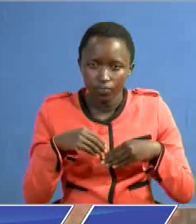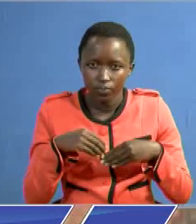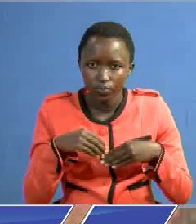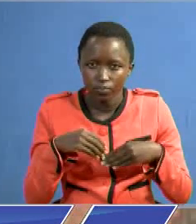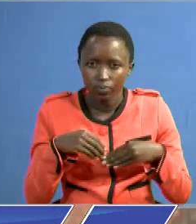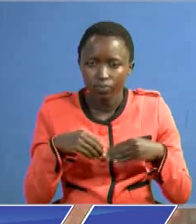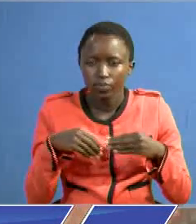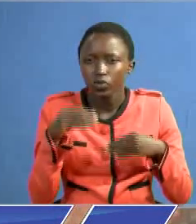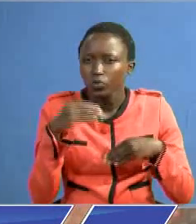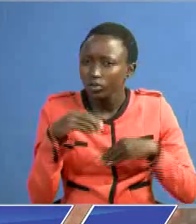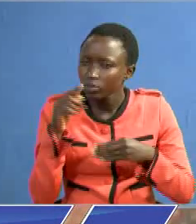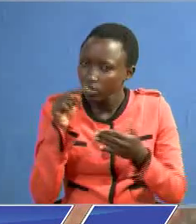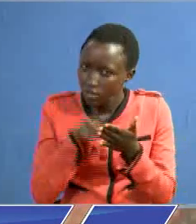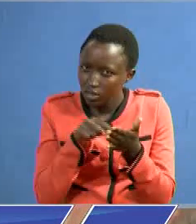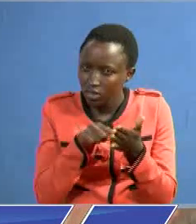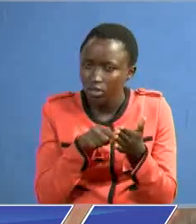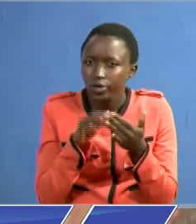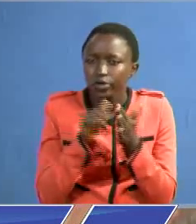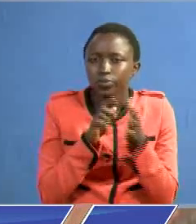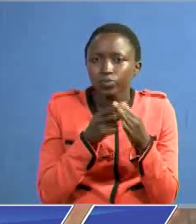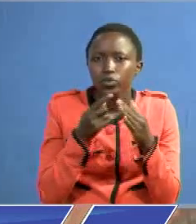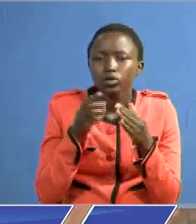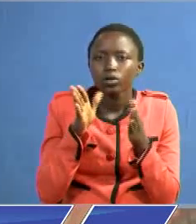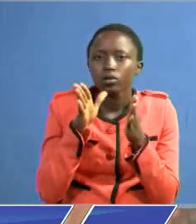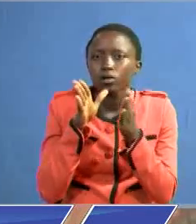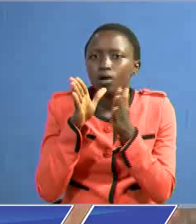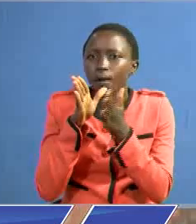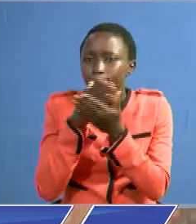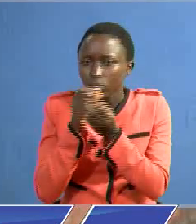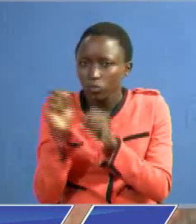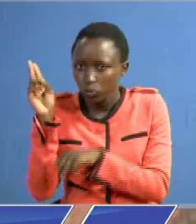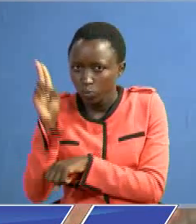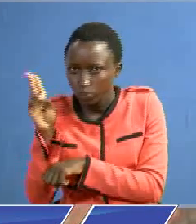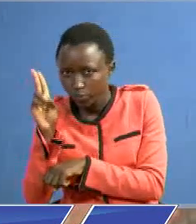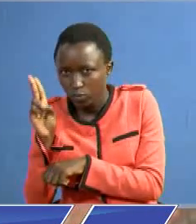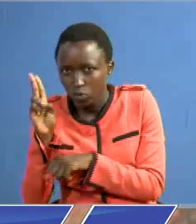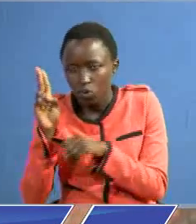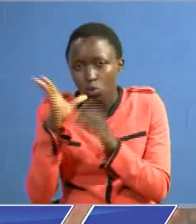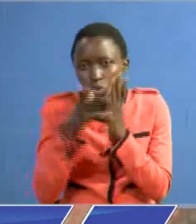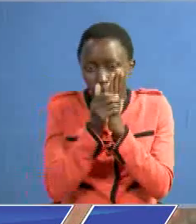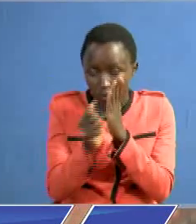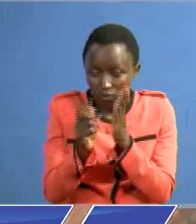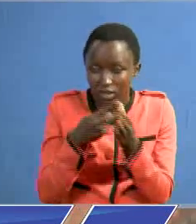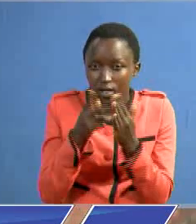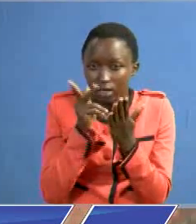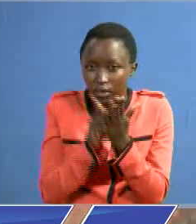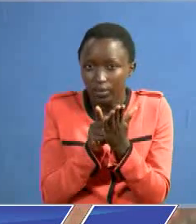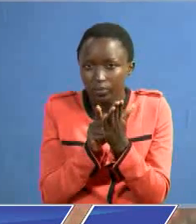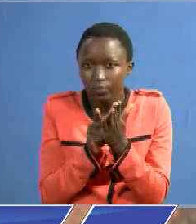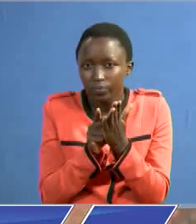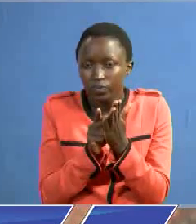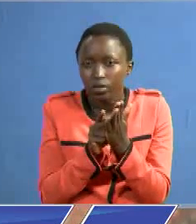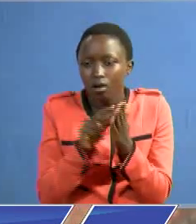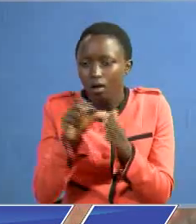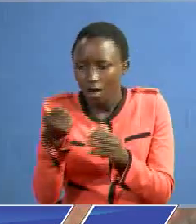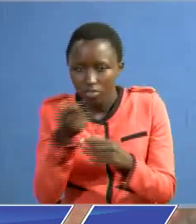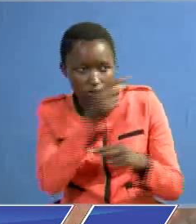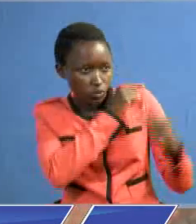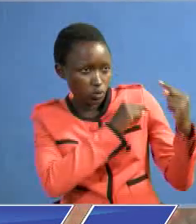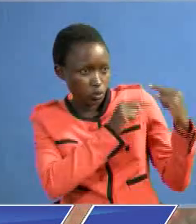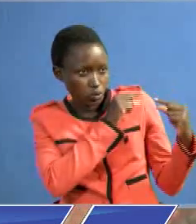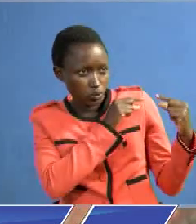facade ew regime Uhuru Kenyatta a kuphulu at a common white check abyss aqua visas avidya